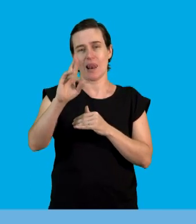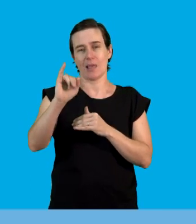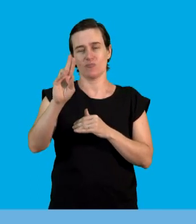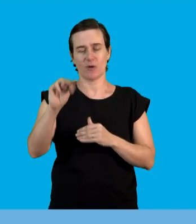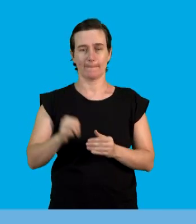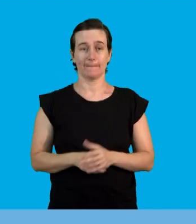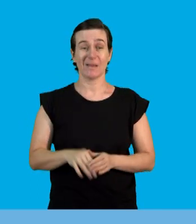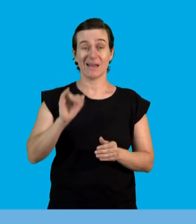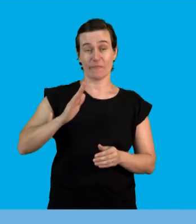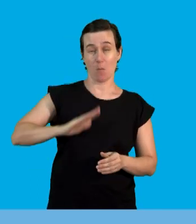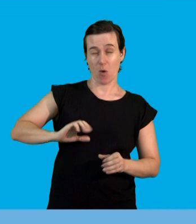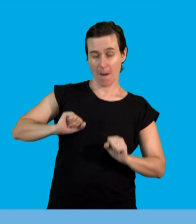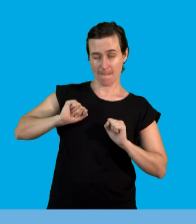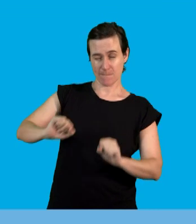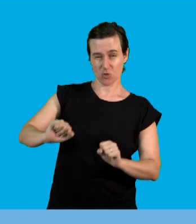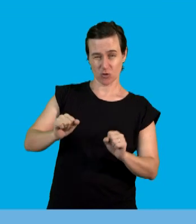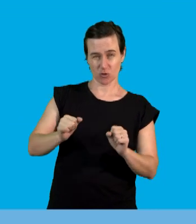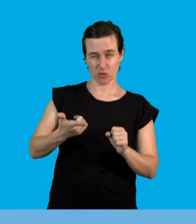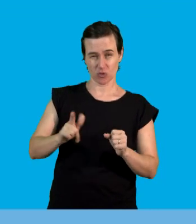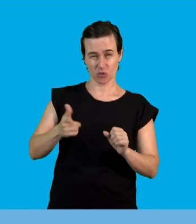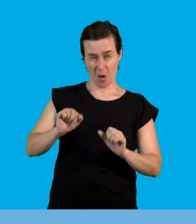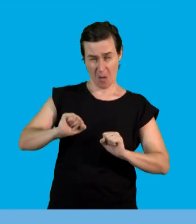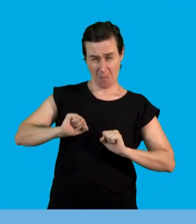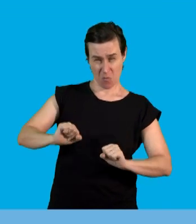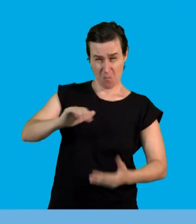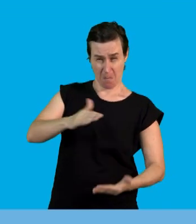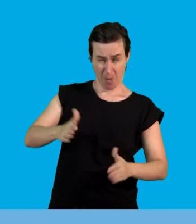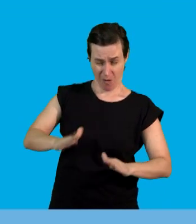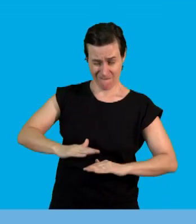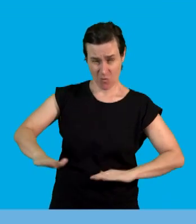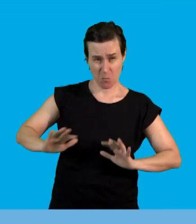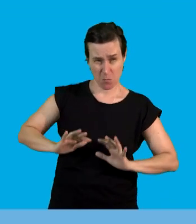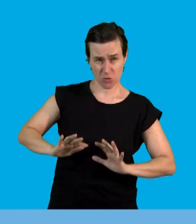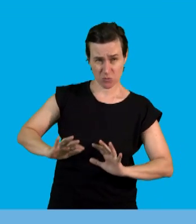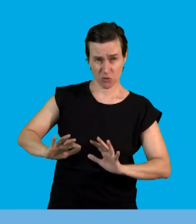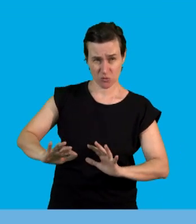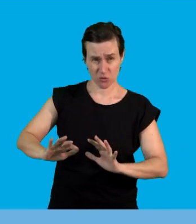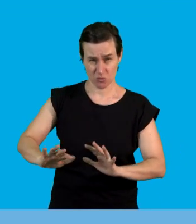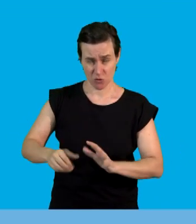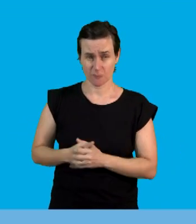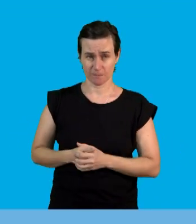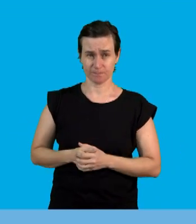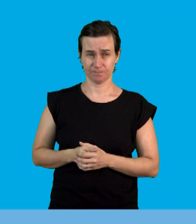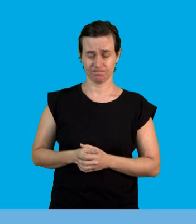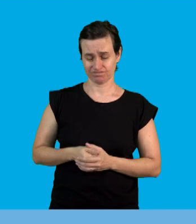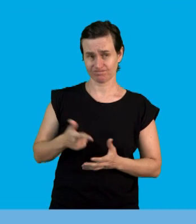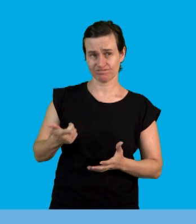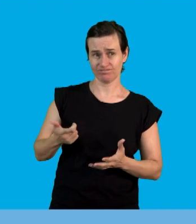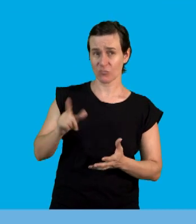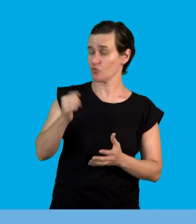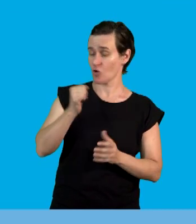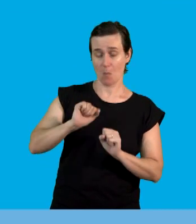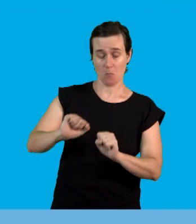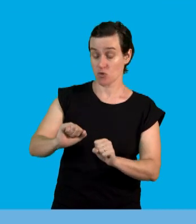floor with a pull force that is equal to the frictional force of the floor on the crate. So a boy pulls a